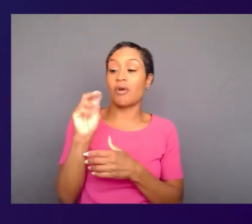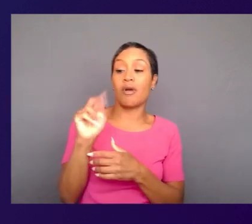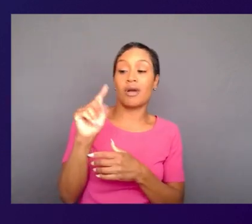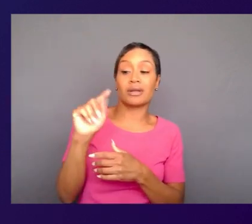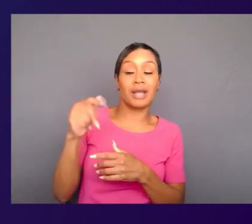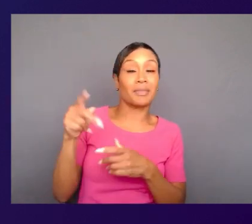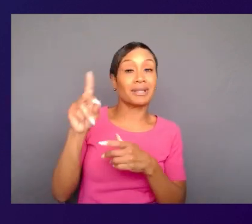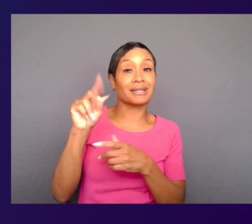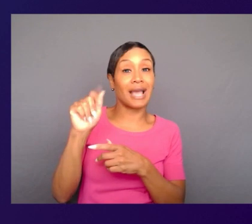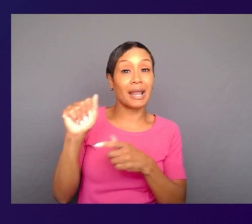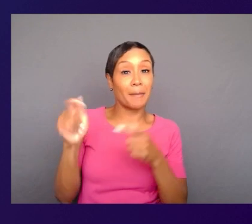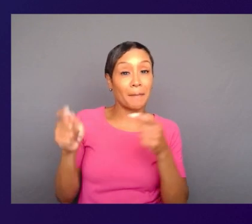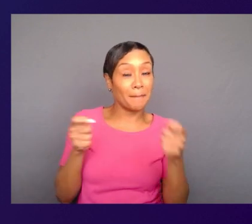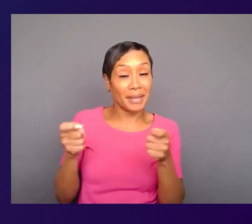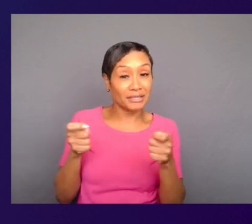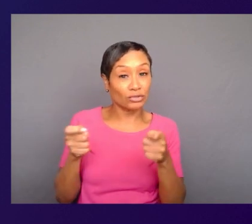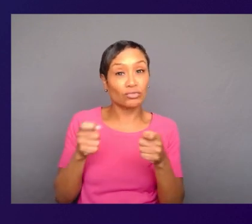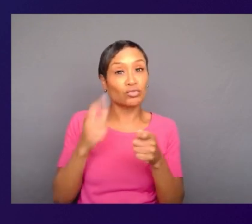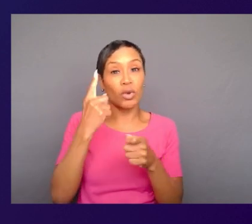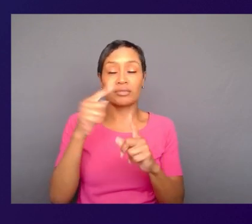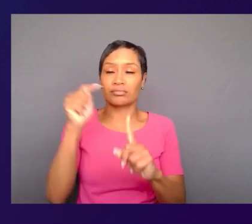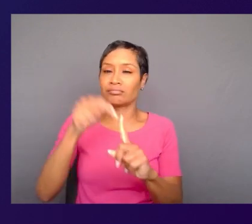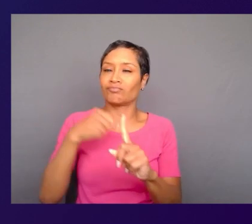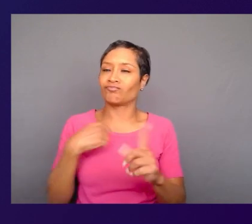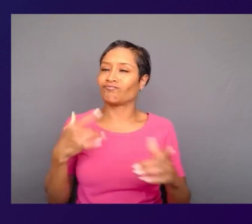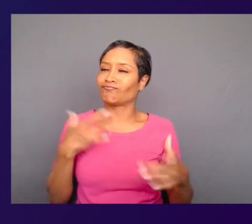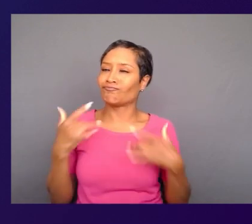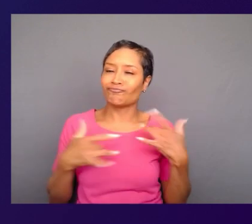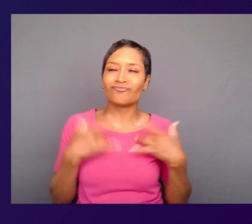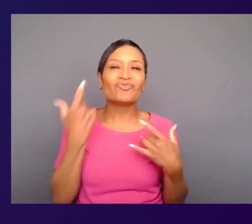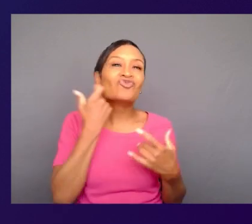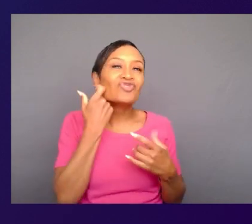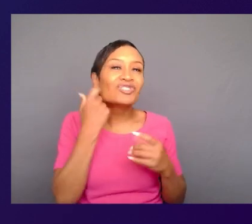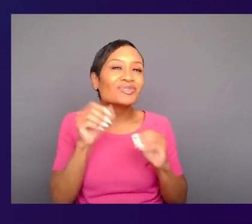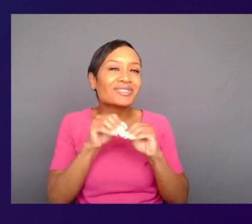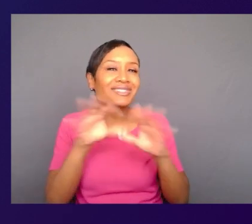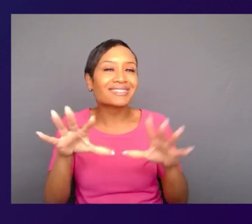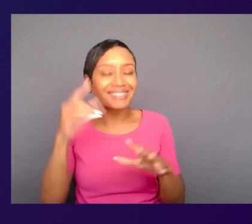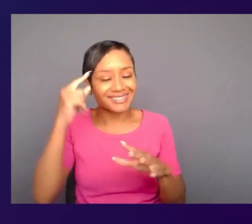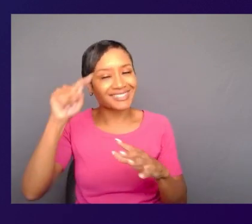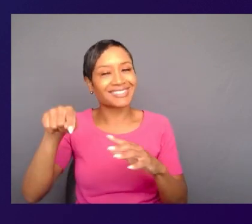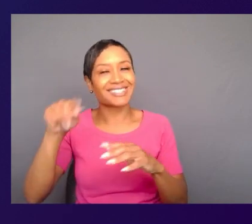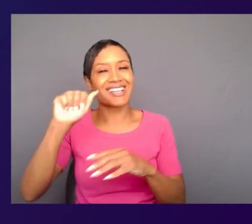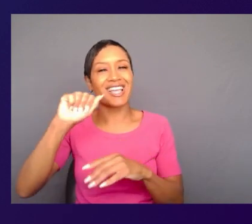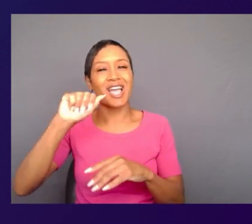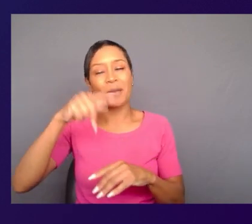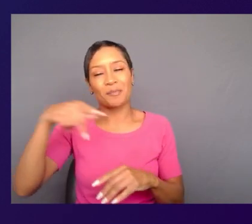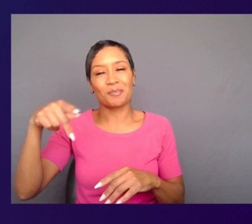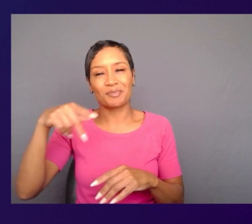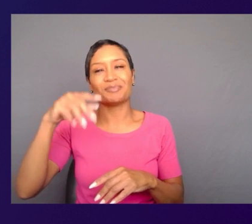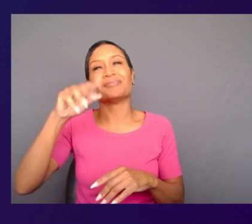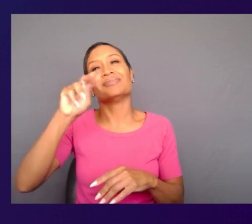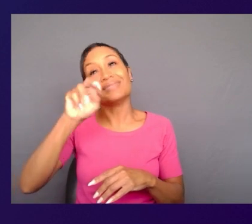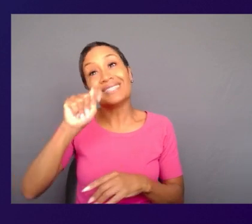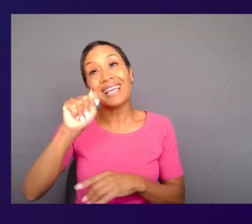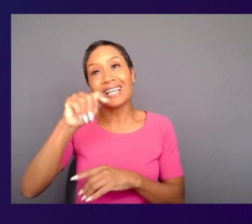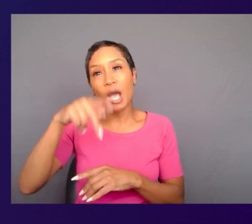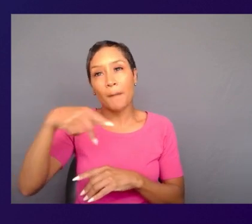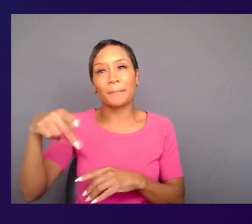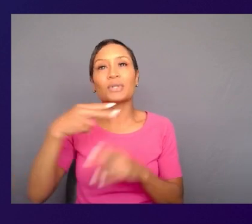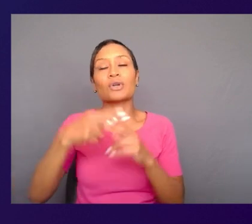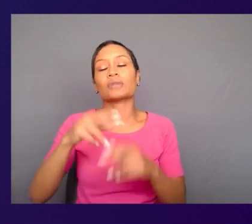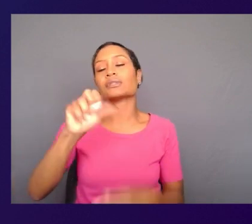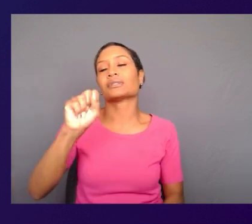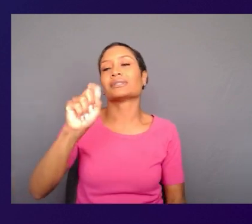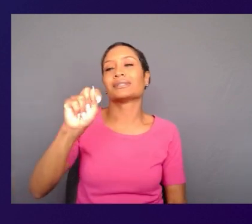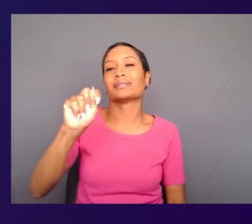features, one feature that we're really excited to have just recently launched for Amazon FSx for NetApp ONTAP is a feature called SnapLock. For